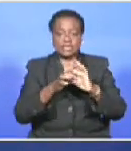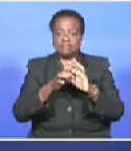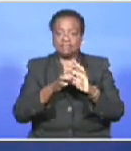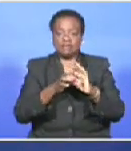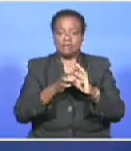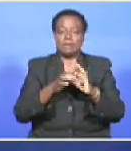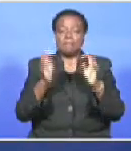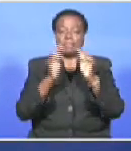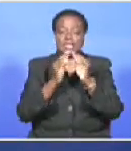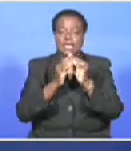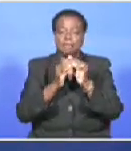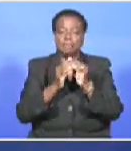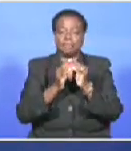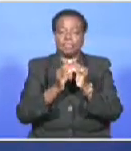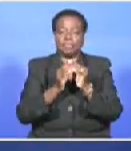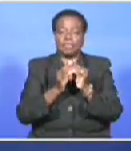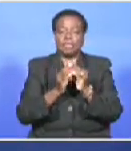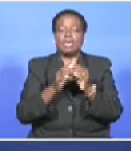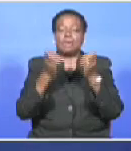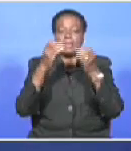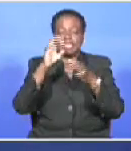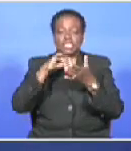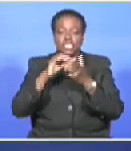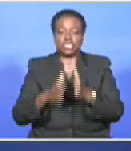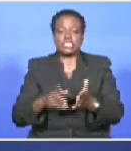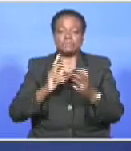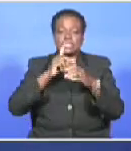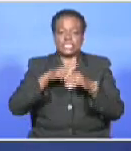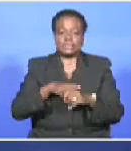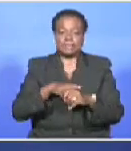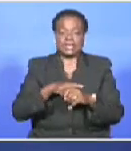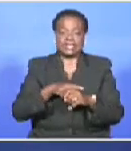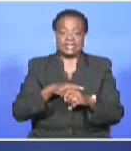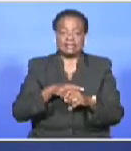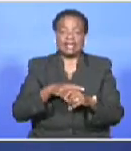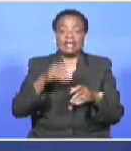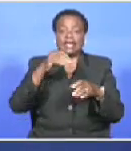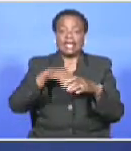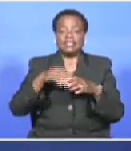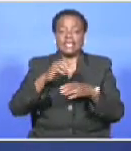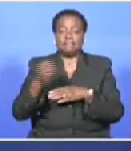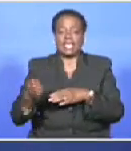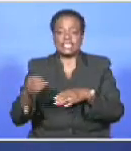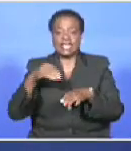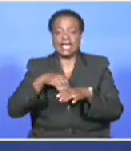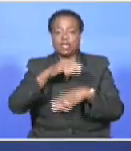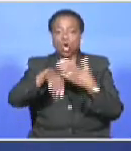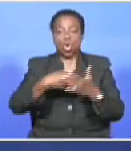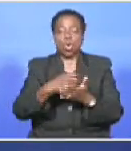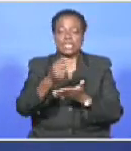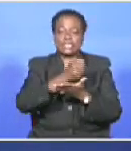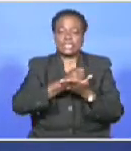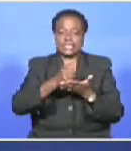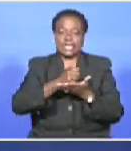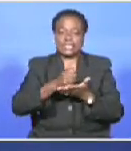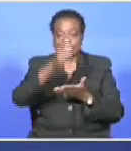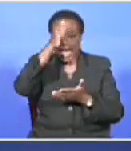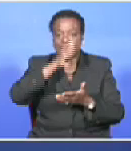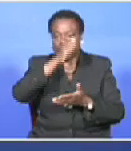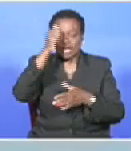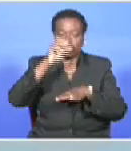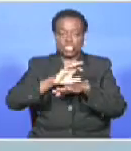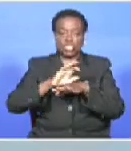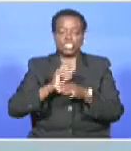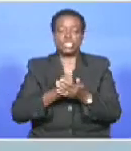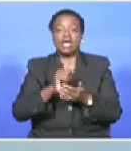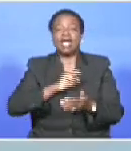students participated in the one-day event held at the All Saints Anglican Church in Jones Heights. Jiminy DeSwain has more.